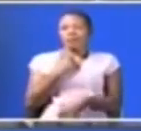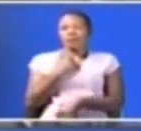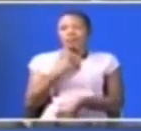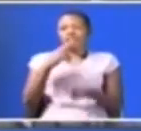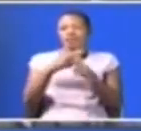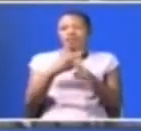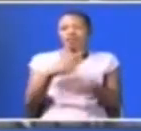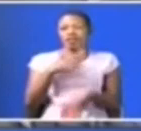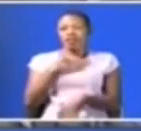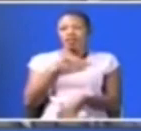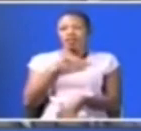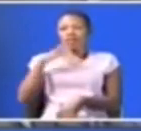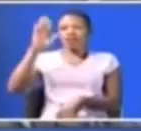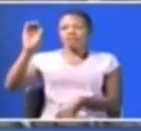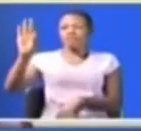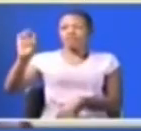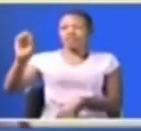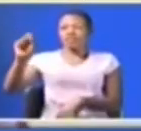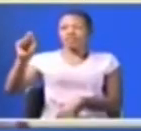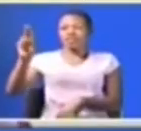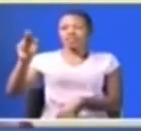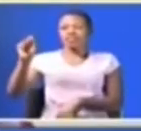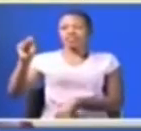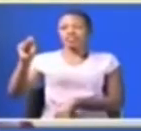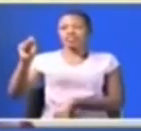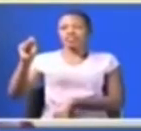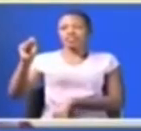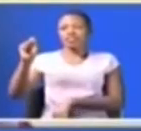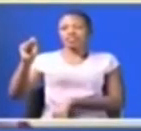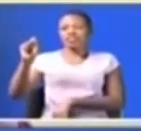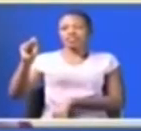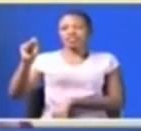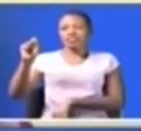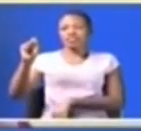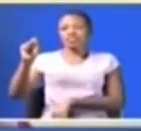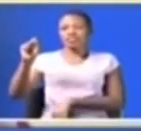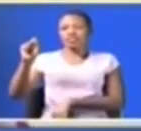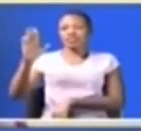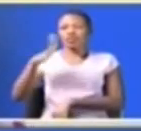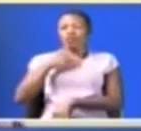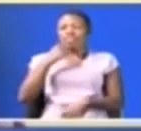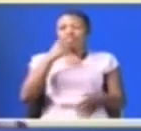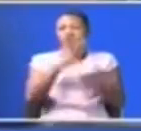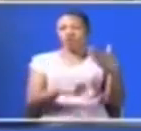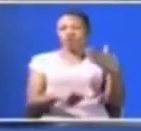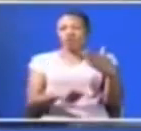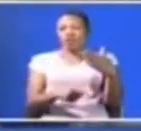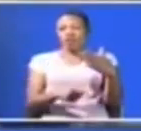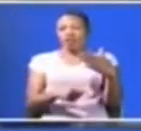my name's Arapestas Mwiji. Kataugia kidogo, lakini ataku mambia daktari, kwani, iko.